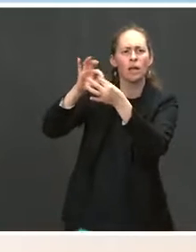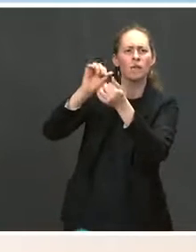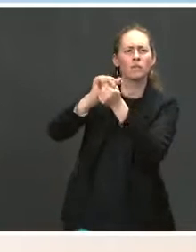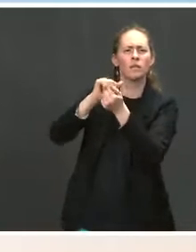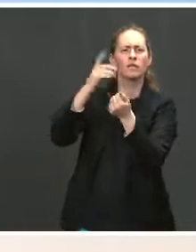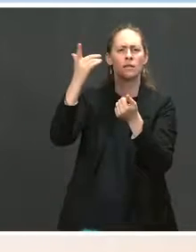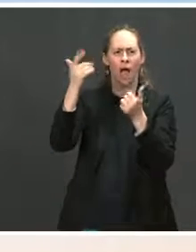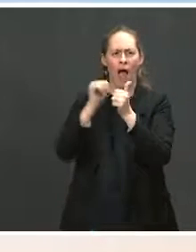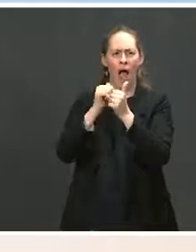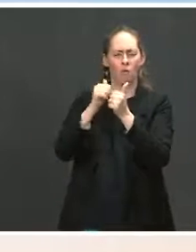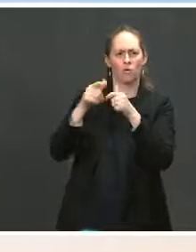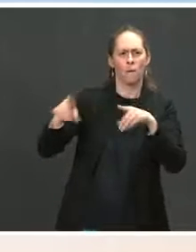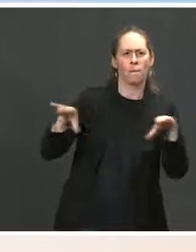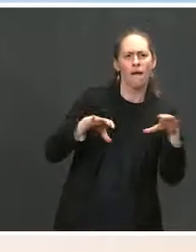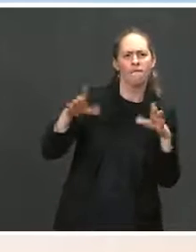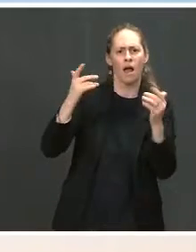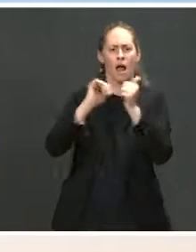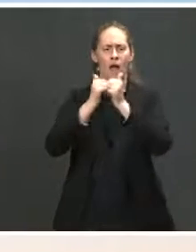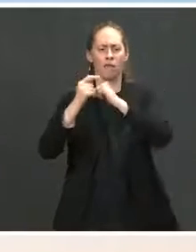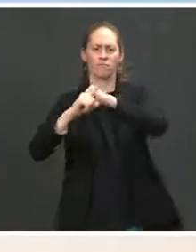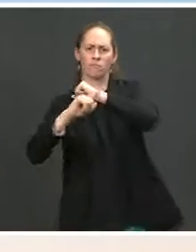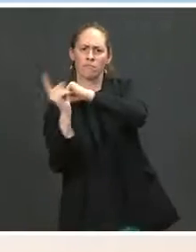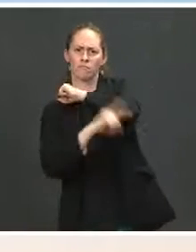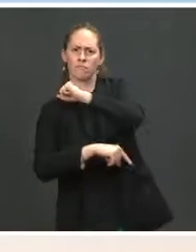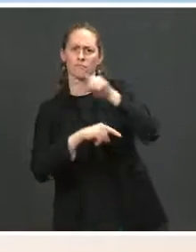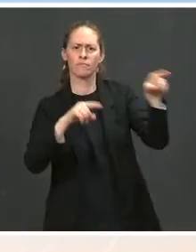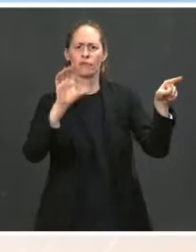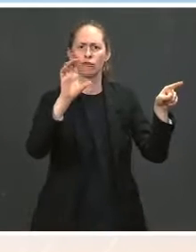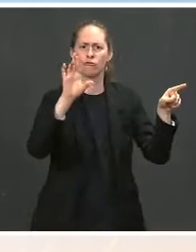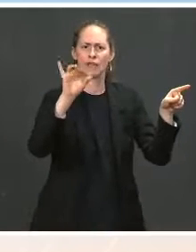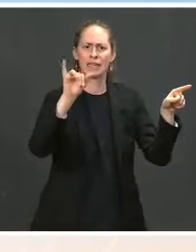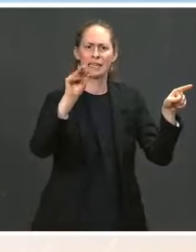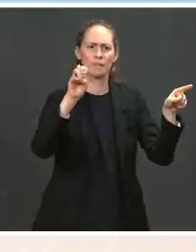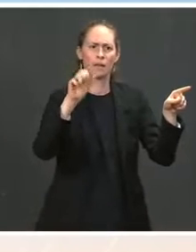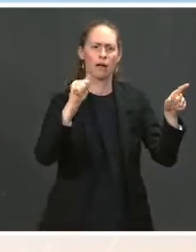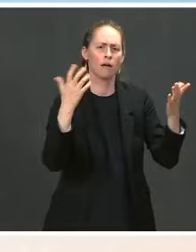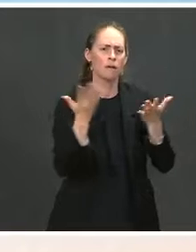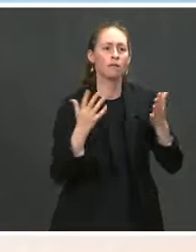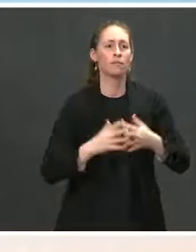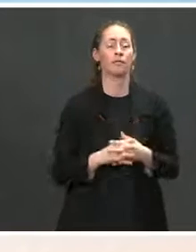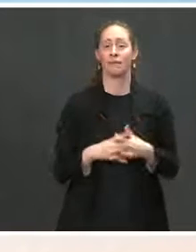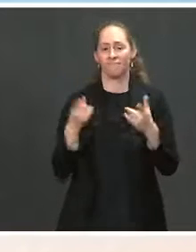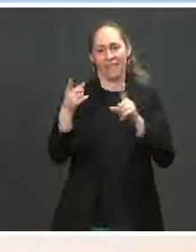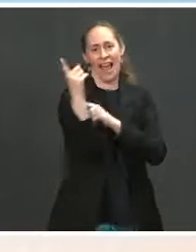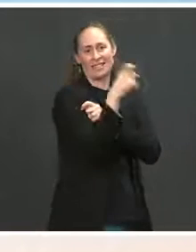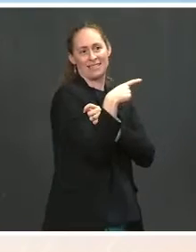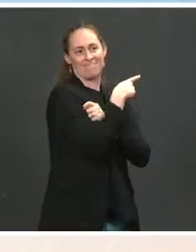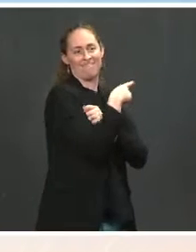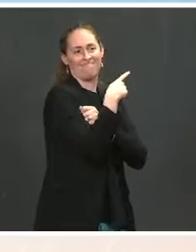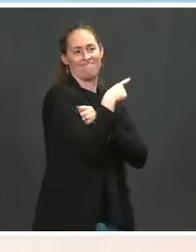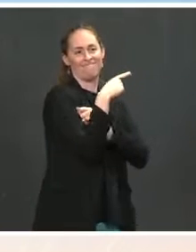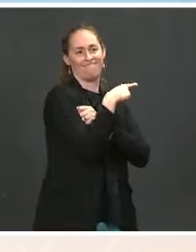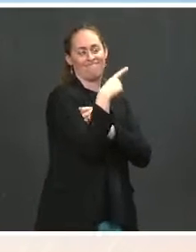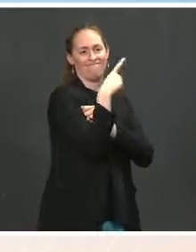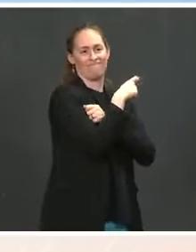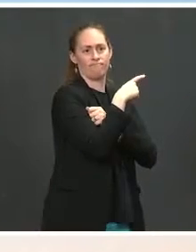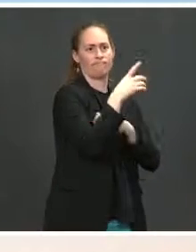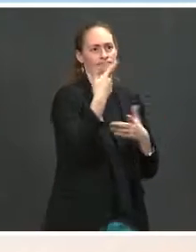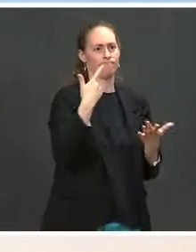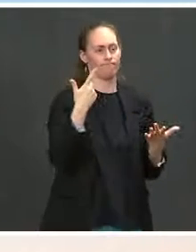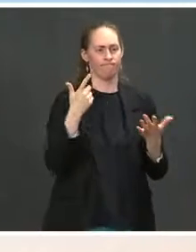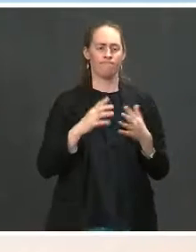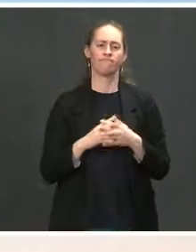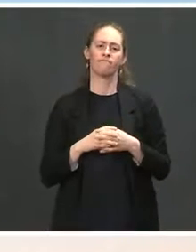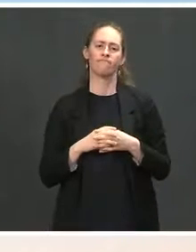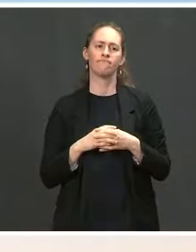sanctions in the works here. Well, you'll have to ask them what they meant by that. I know they are verbose in their thoughts